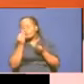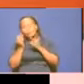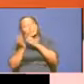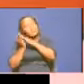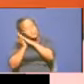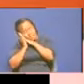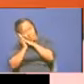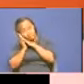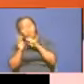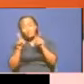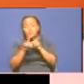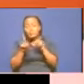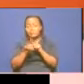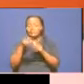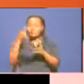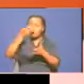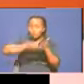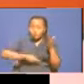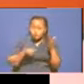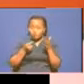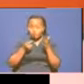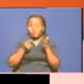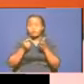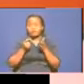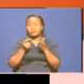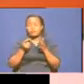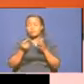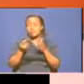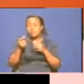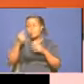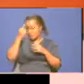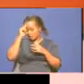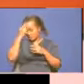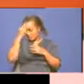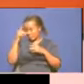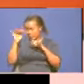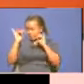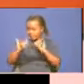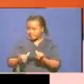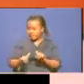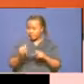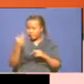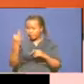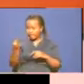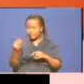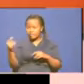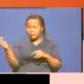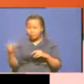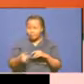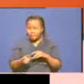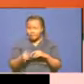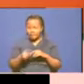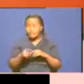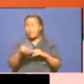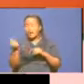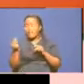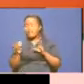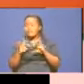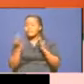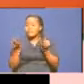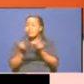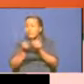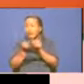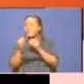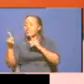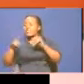the transplant itself. In mm-hmm. India, you're supposed to stay for 3 months mm-hmm. in India for the transplant. Mm. The rest of your family can't travel and see you as